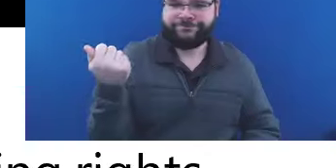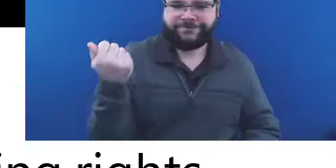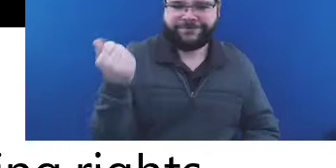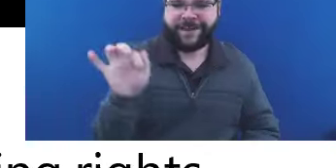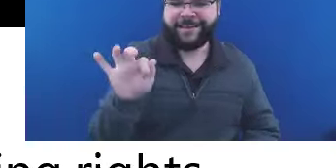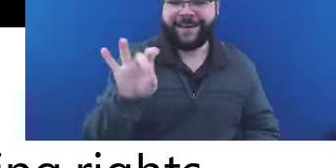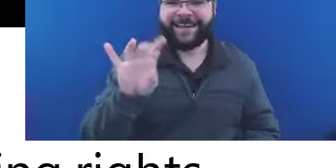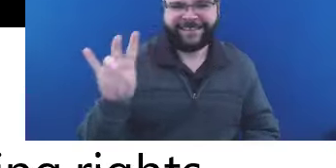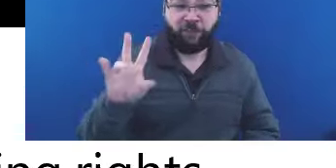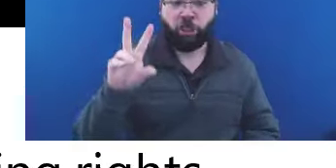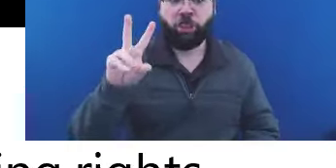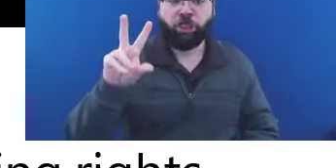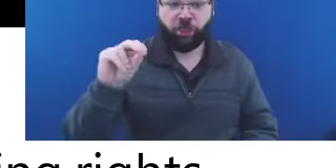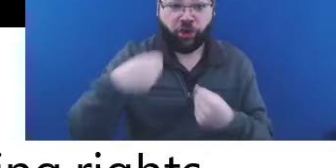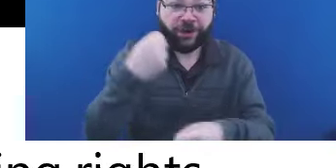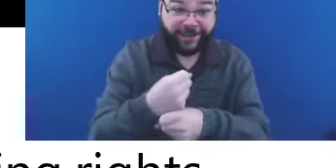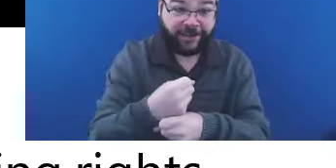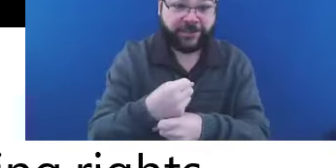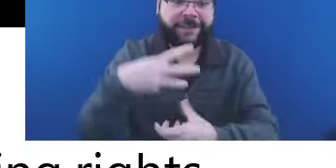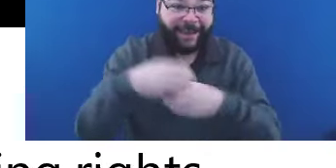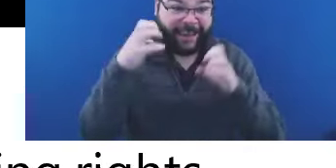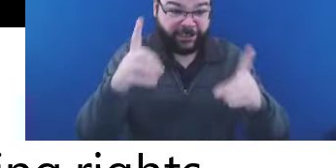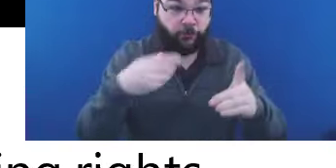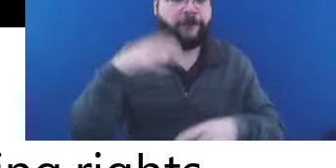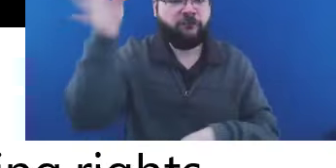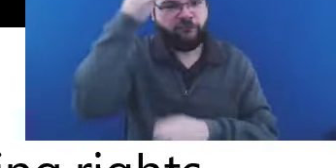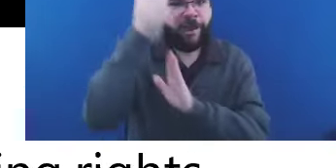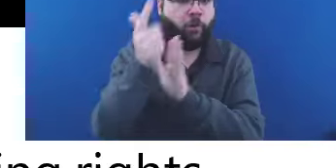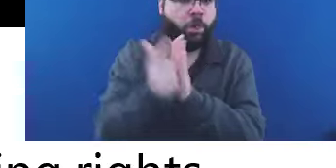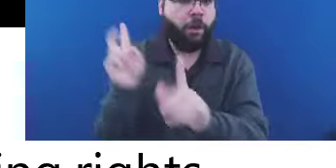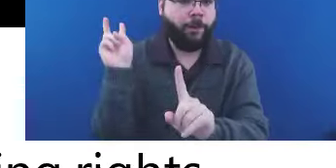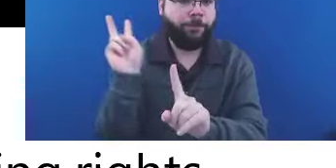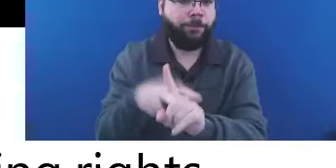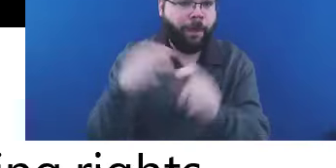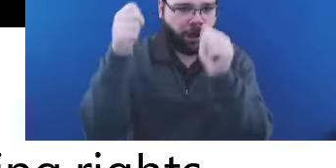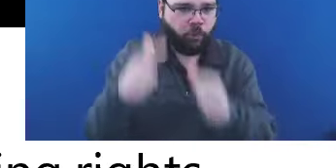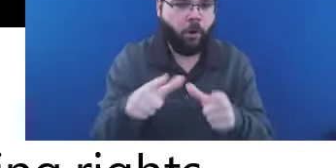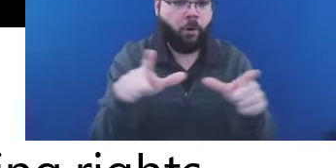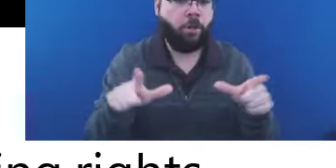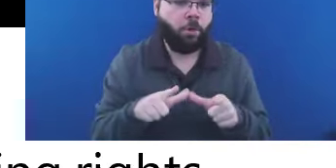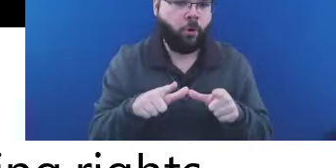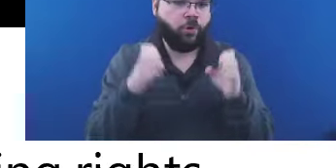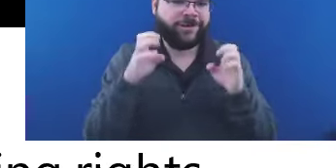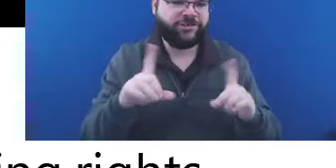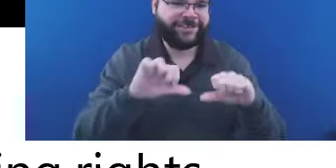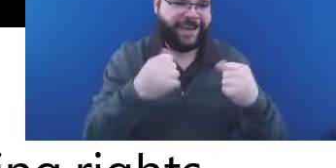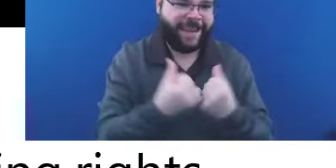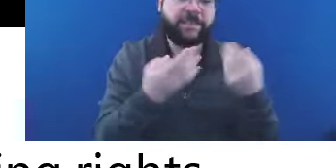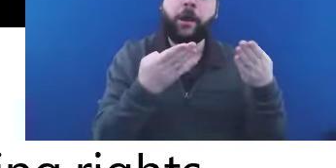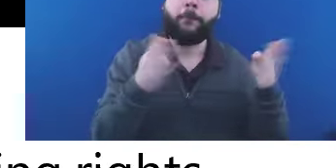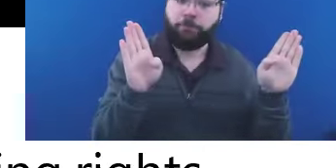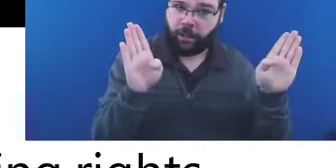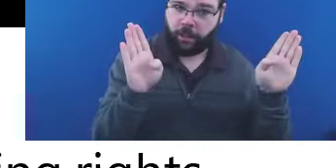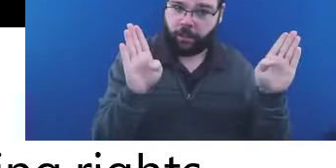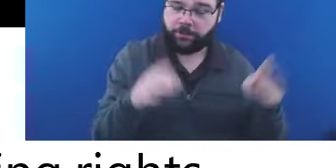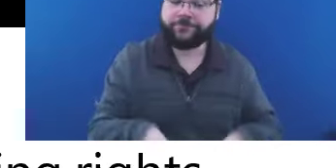in education, there has been a federal law that applies to all local education agencies that are public,